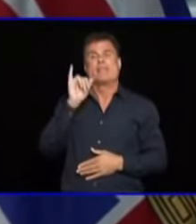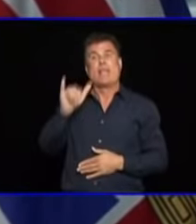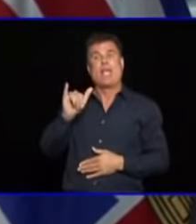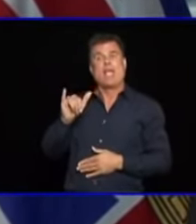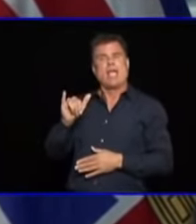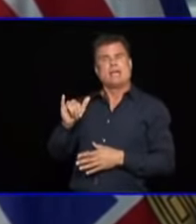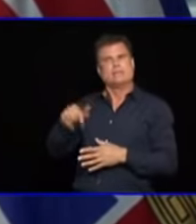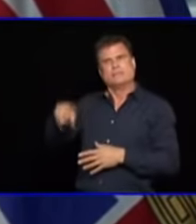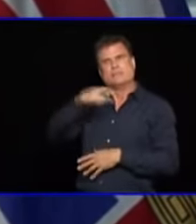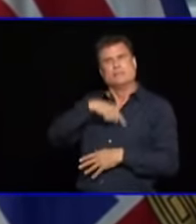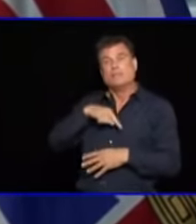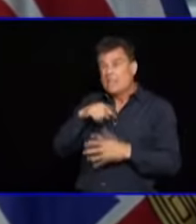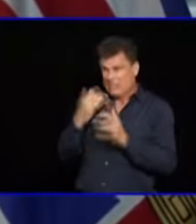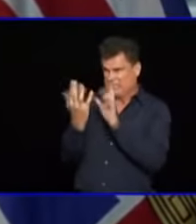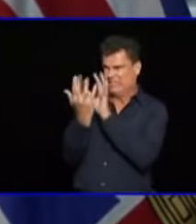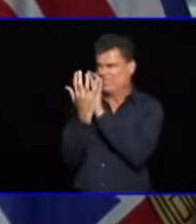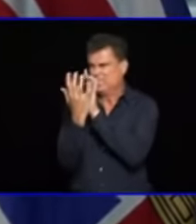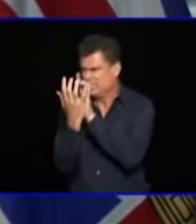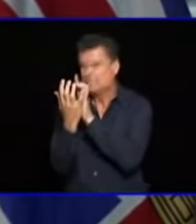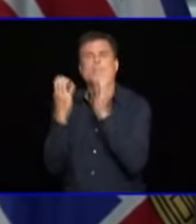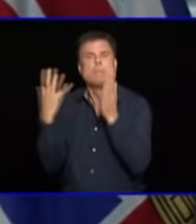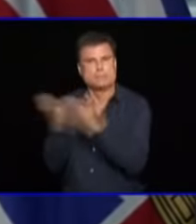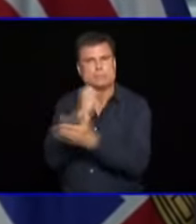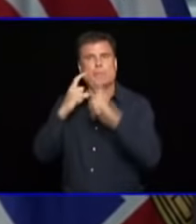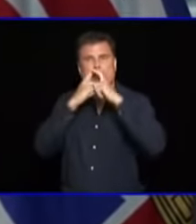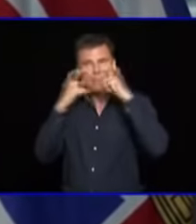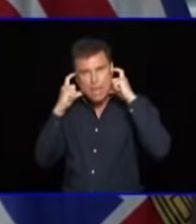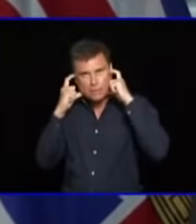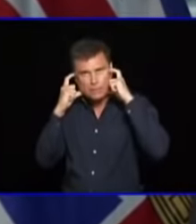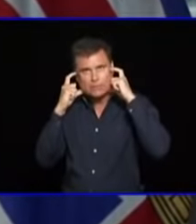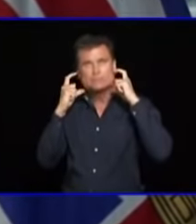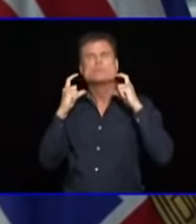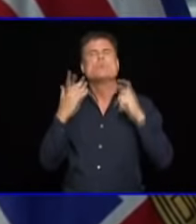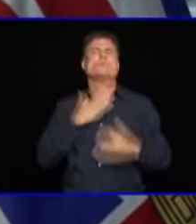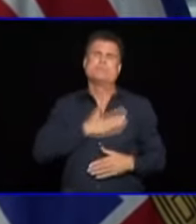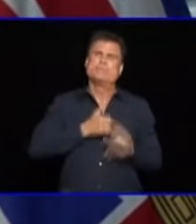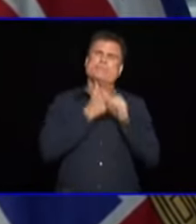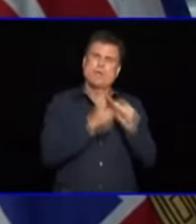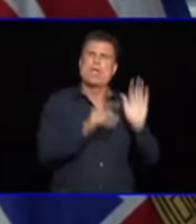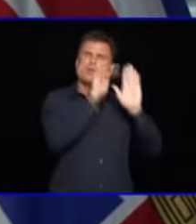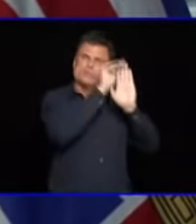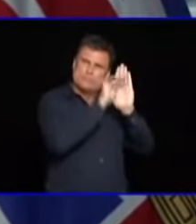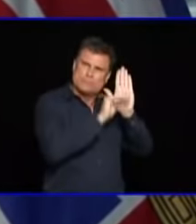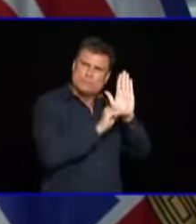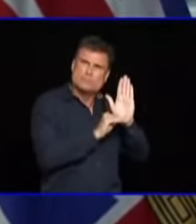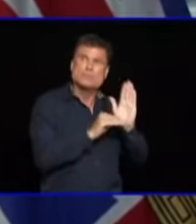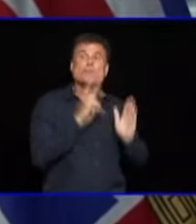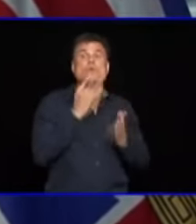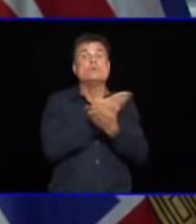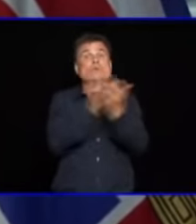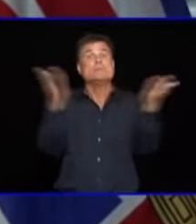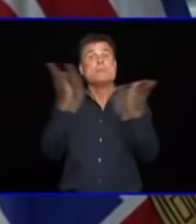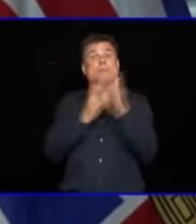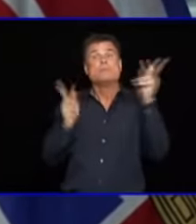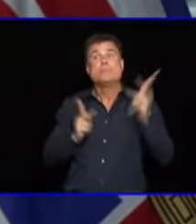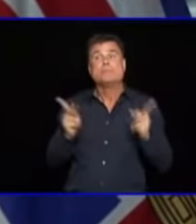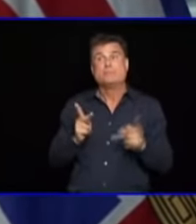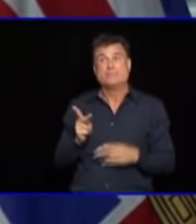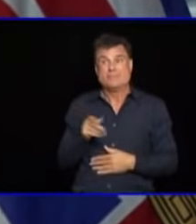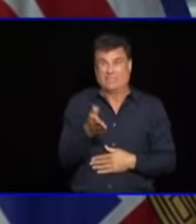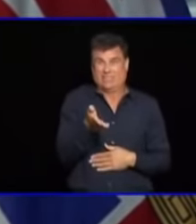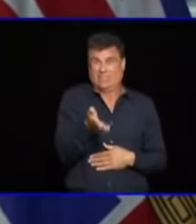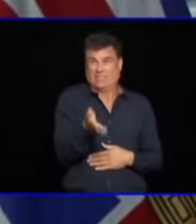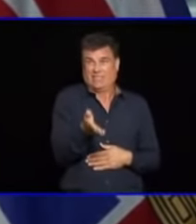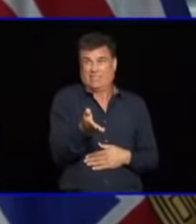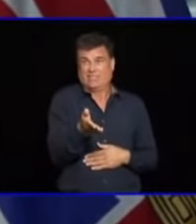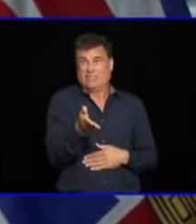thing to do, saves lives because it stops the spread. For some, this long weekend marks the end of summer. For others, it marks a welcome